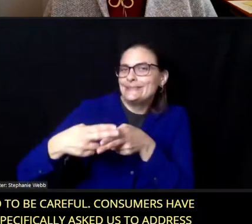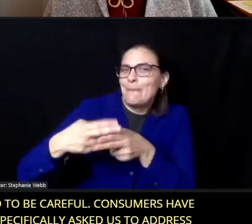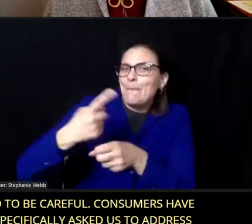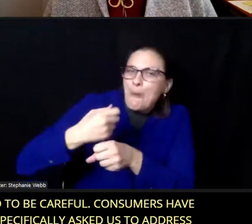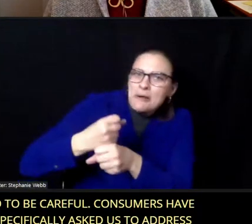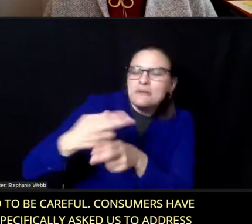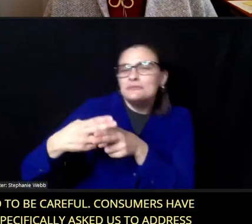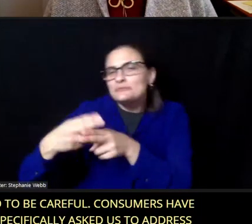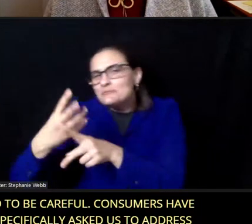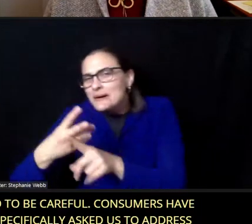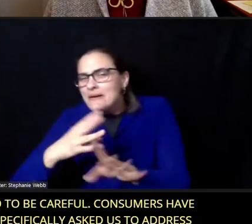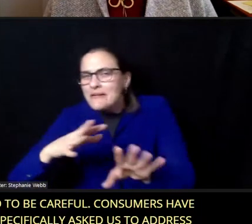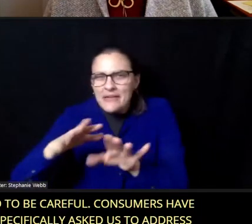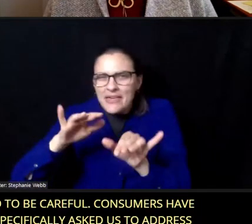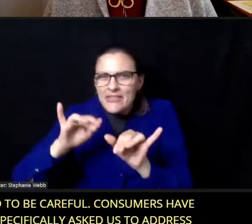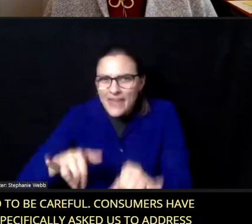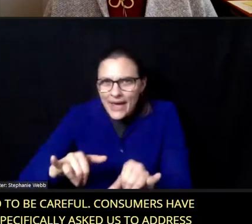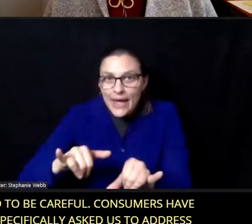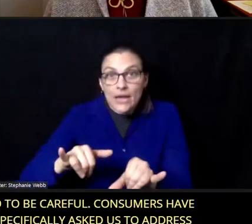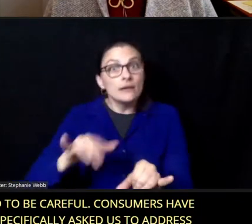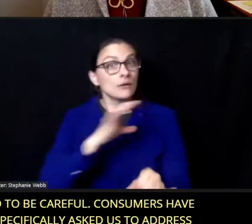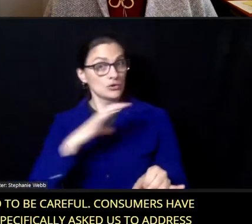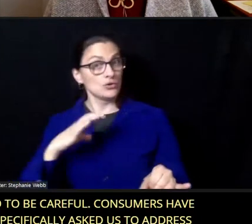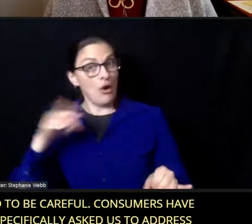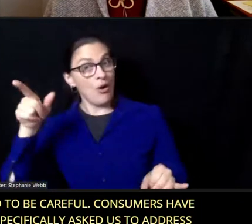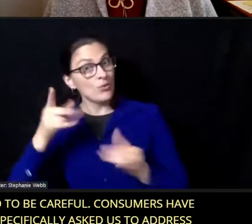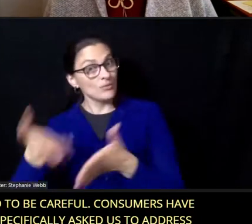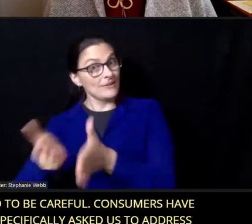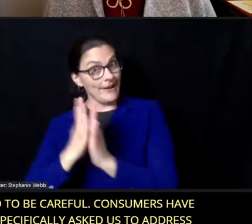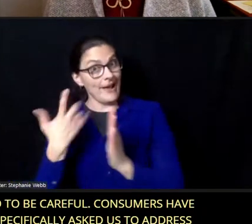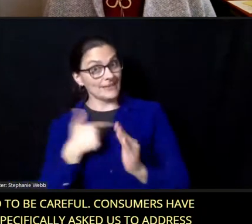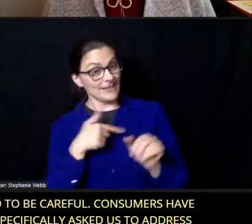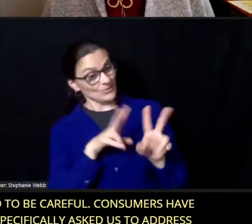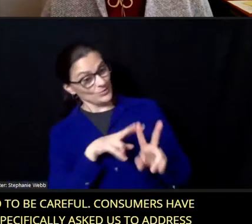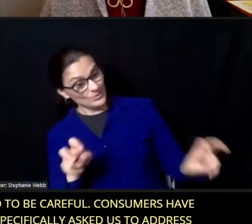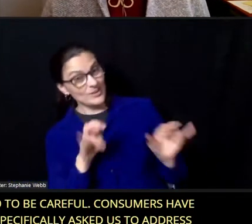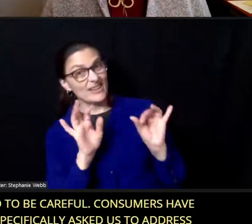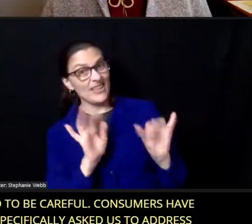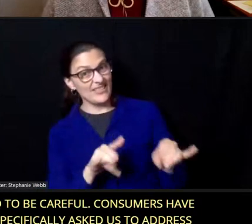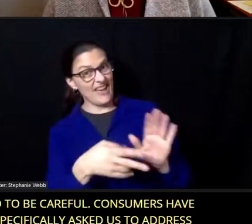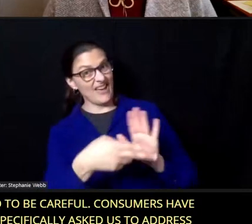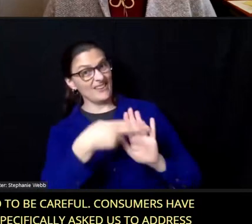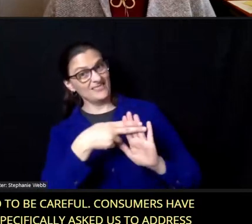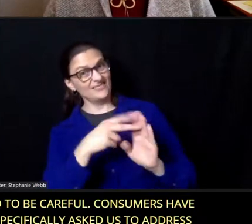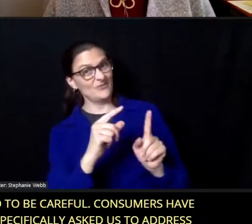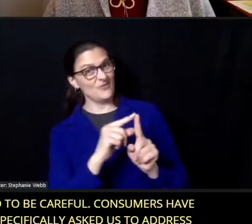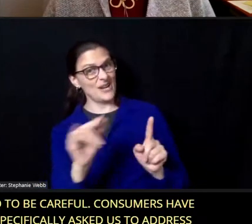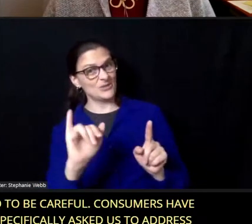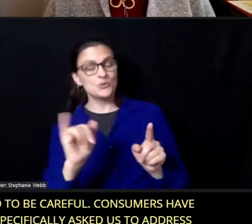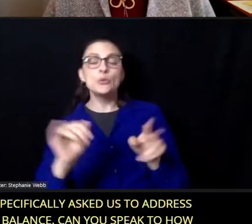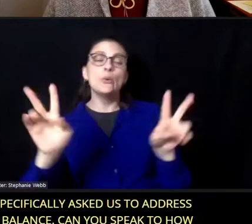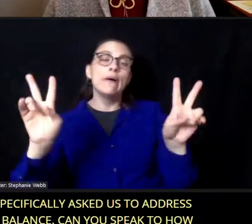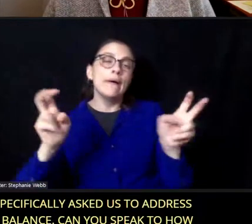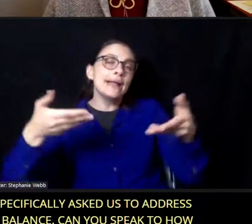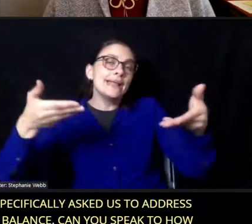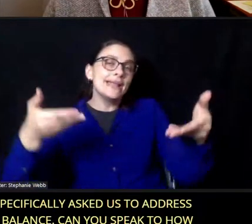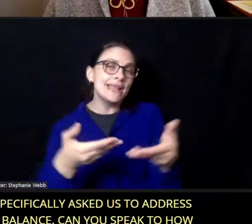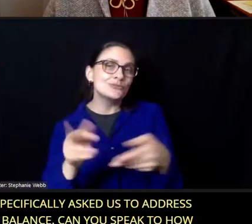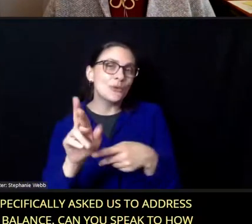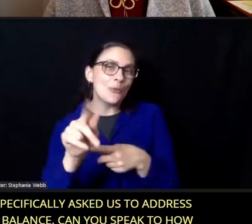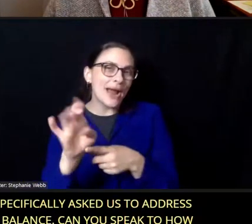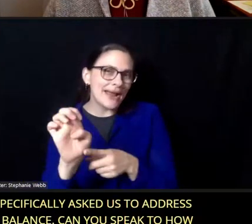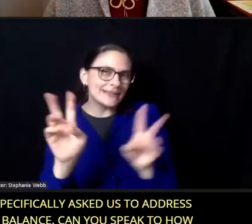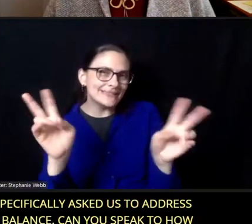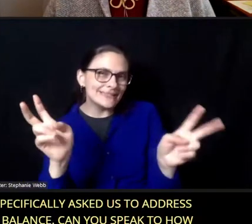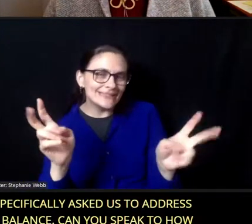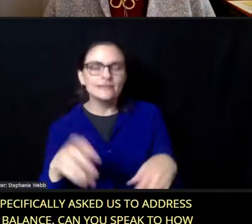consumer thinks about those in introductory rates in the decision-making? How discounts, like discounts generally